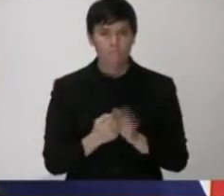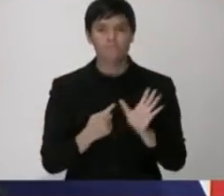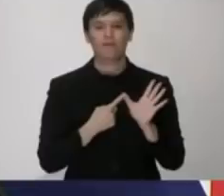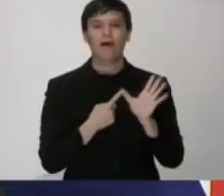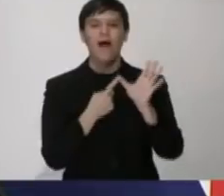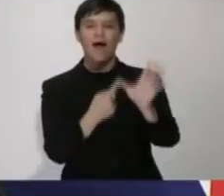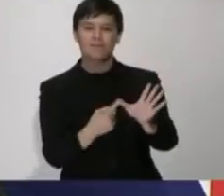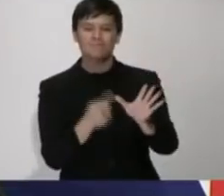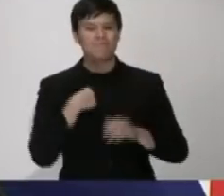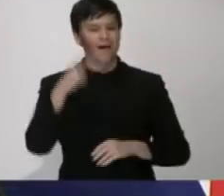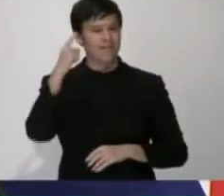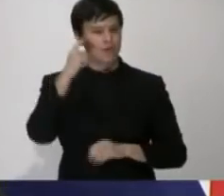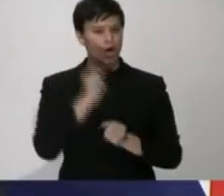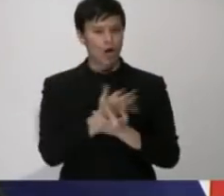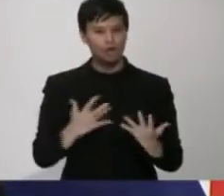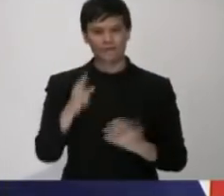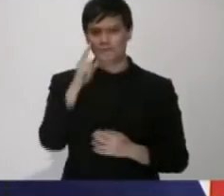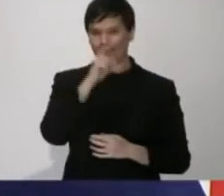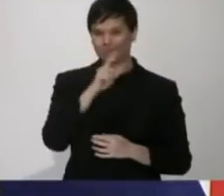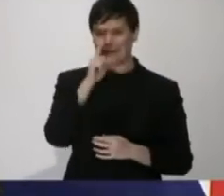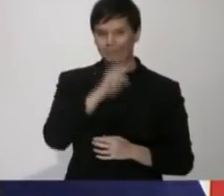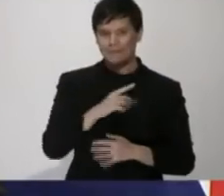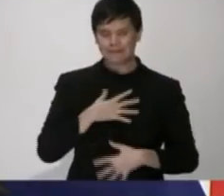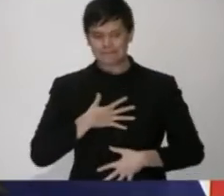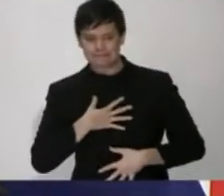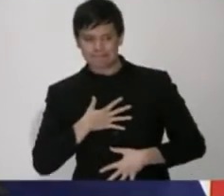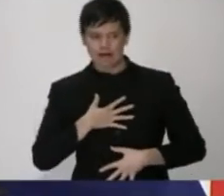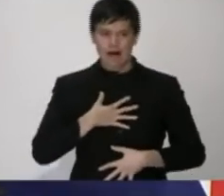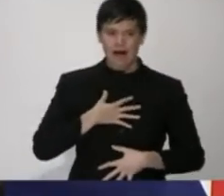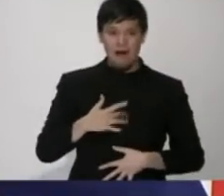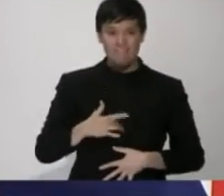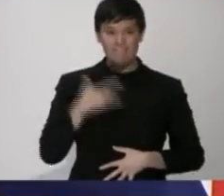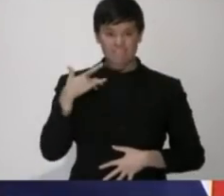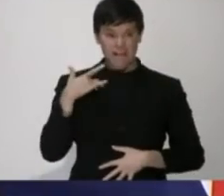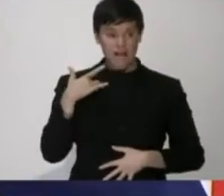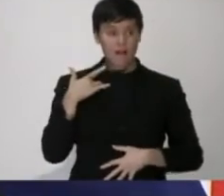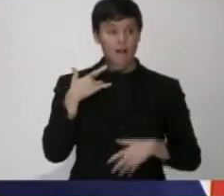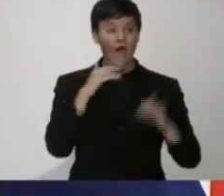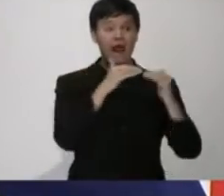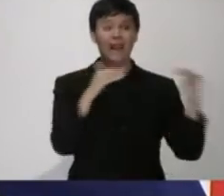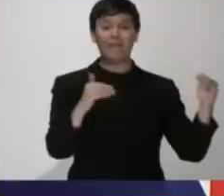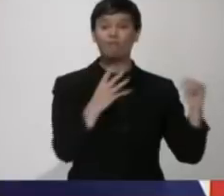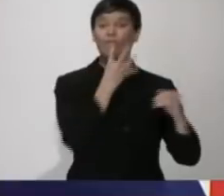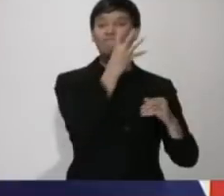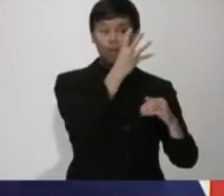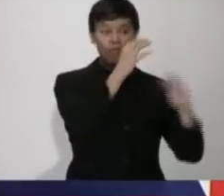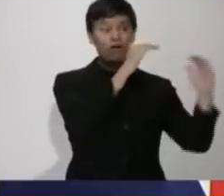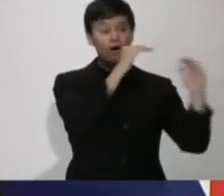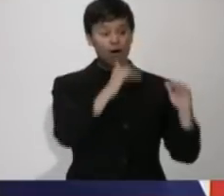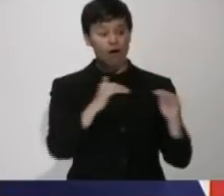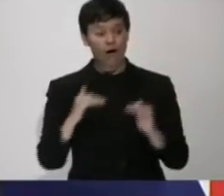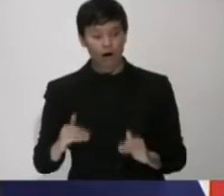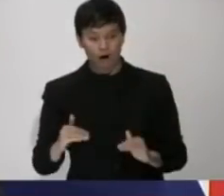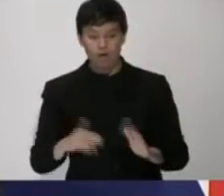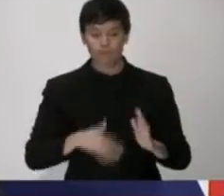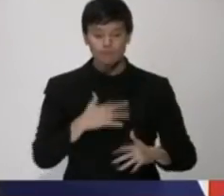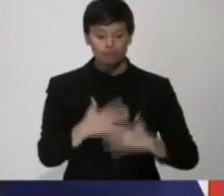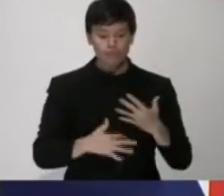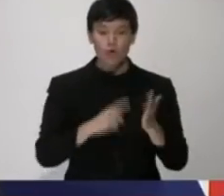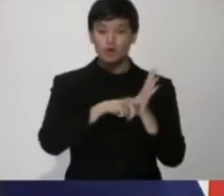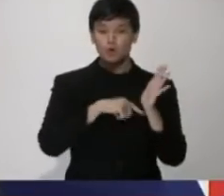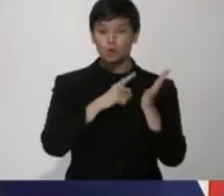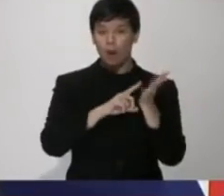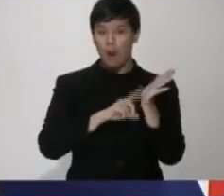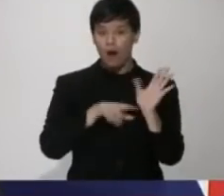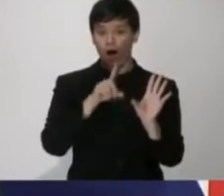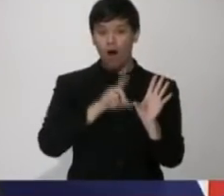question. An awful lot of businesses had got themselves back up and running again. They'd actually had a pretty good July, and that's been borne out in the